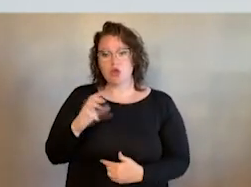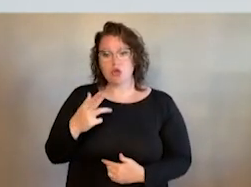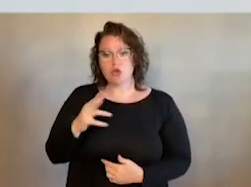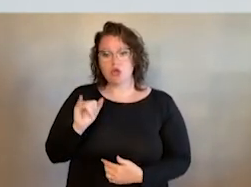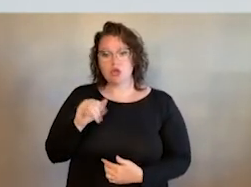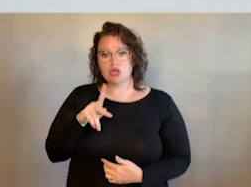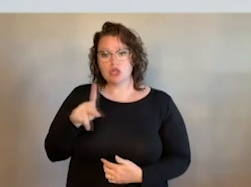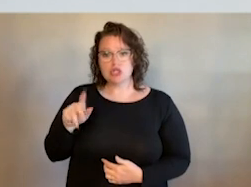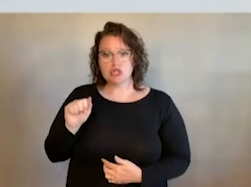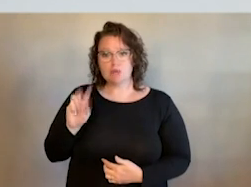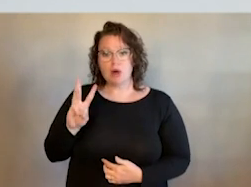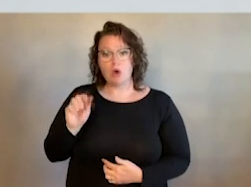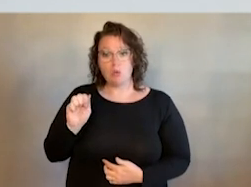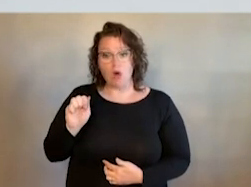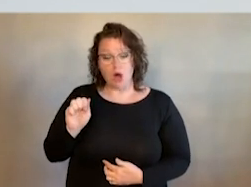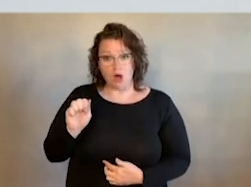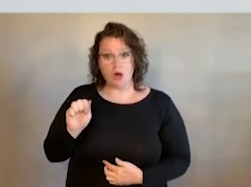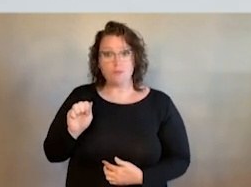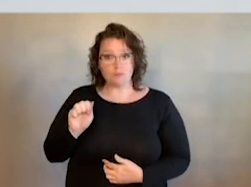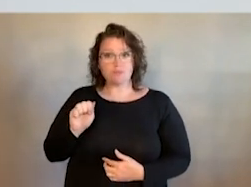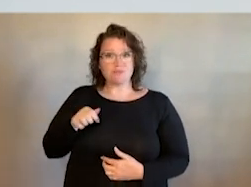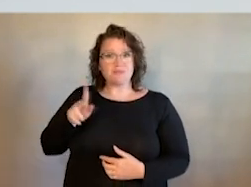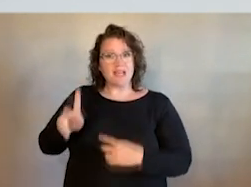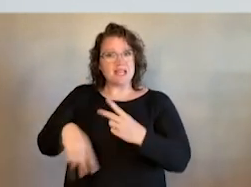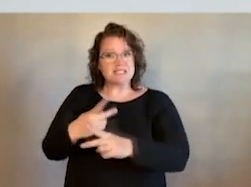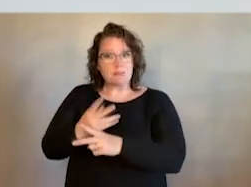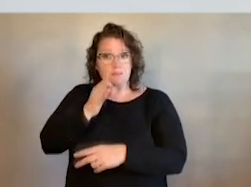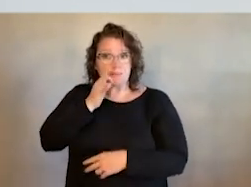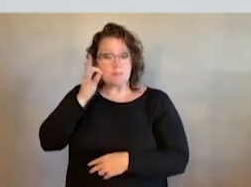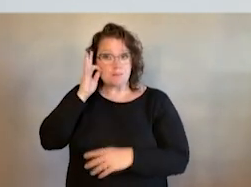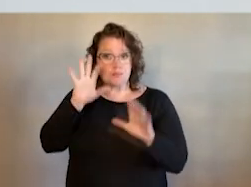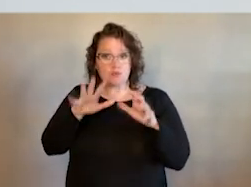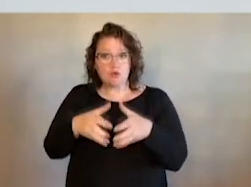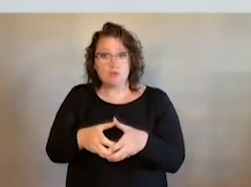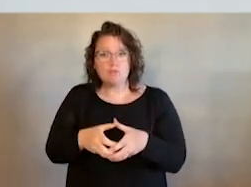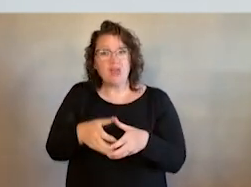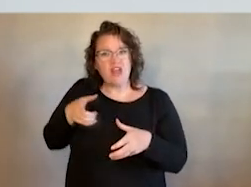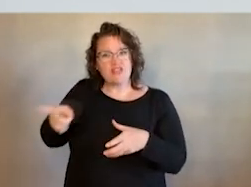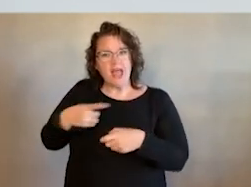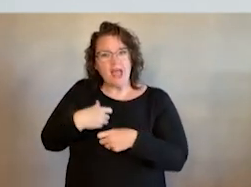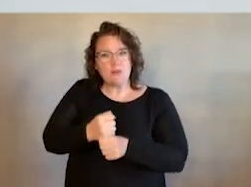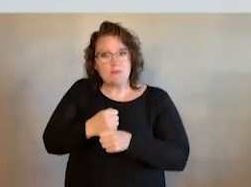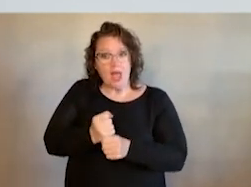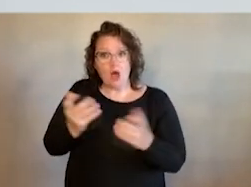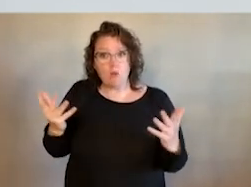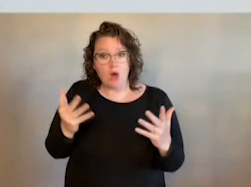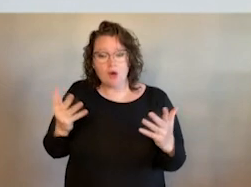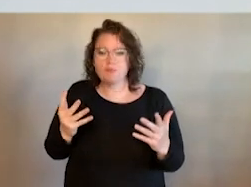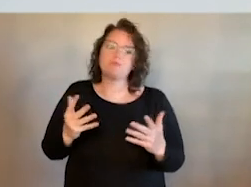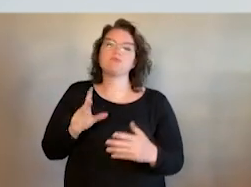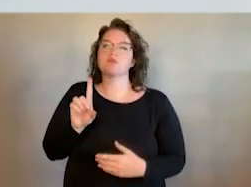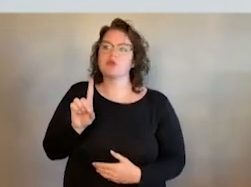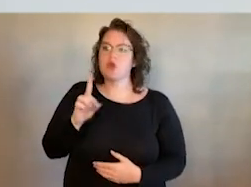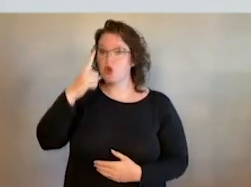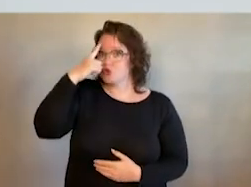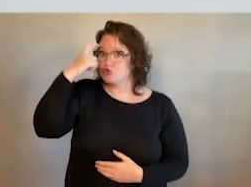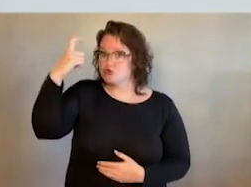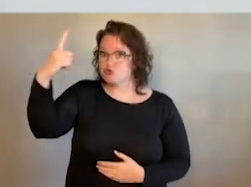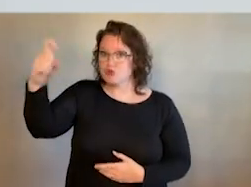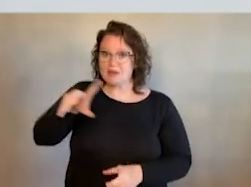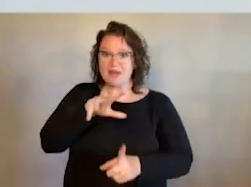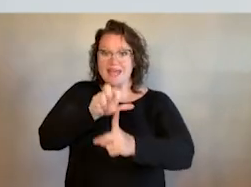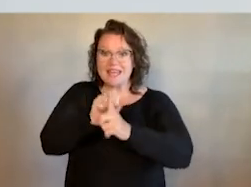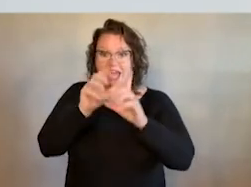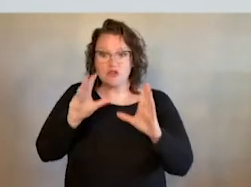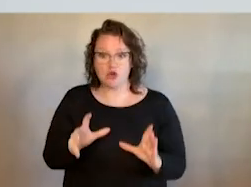dream catchers for every single baby that was born. When the baby was born, the mothers and the sisters and the grandmothers would come together and work